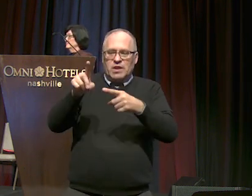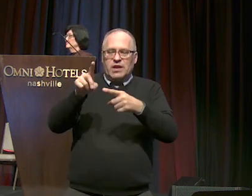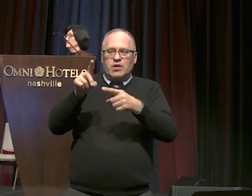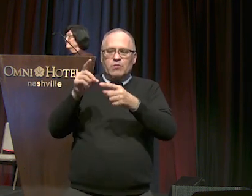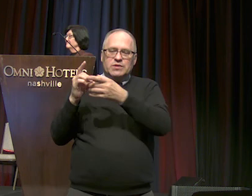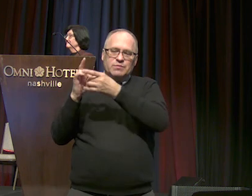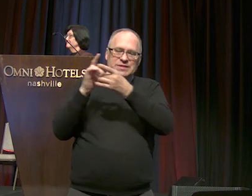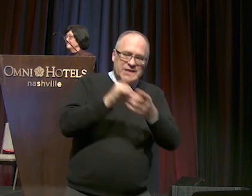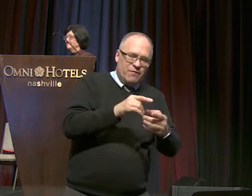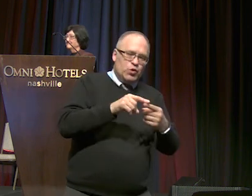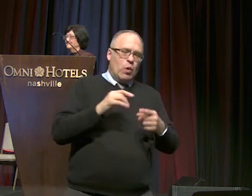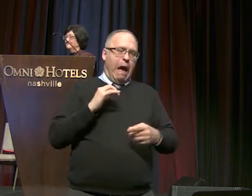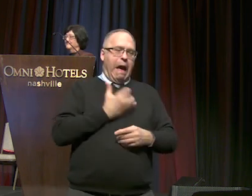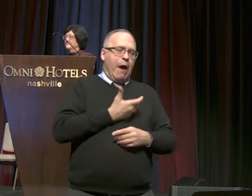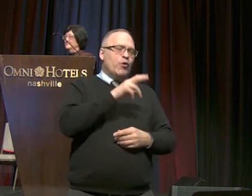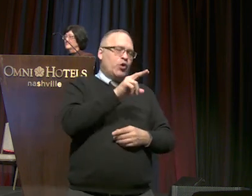information